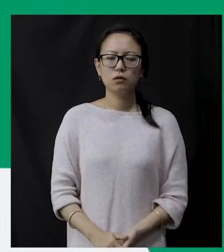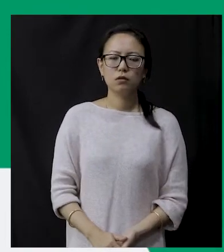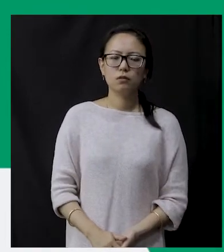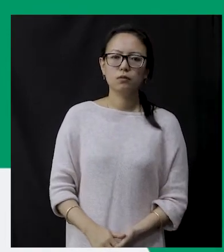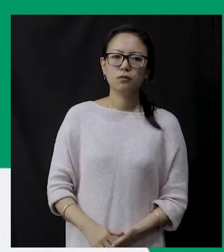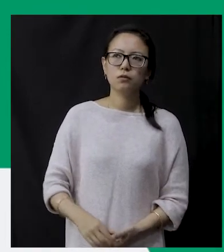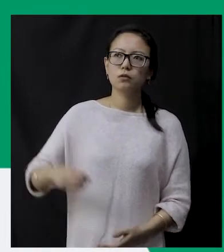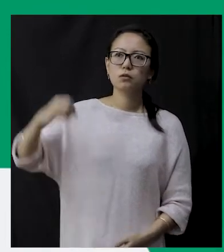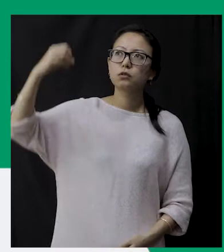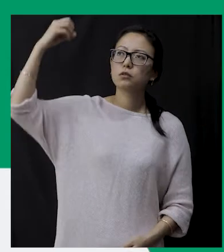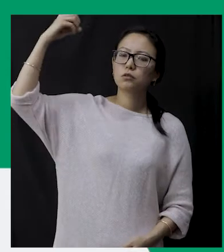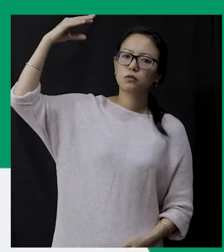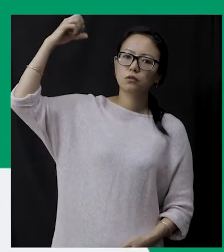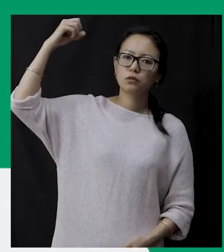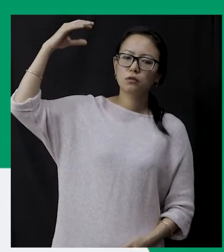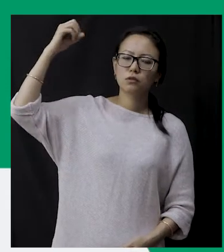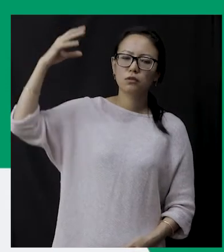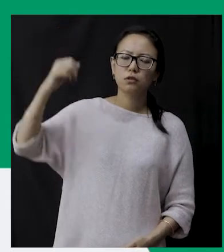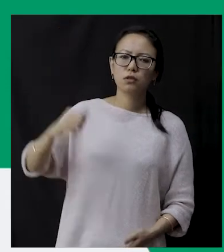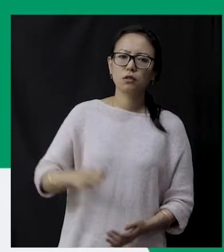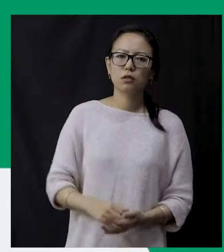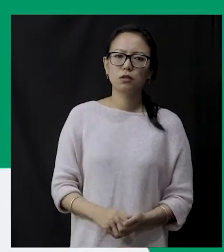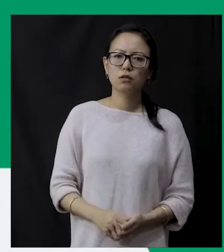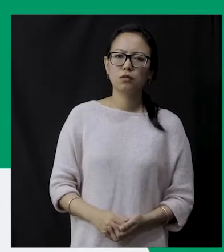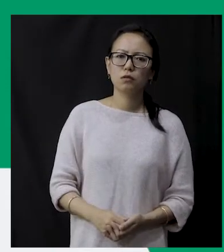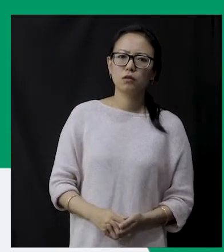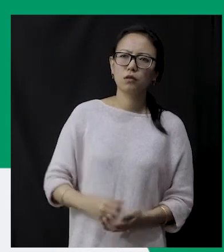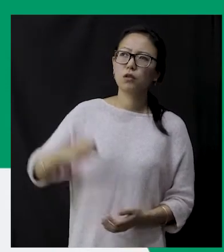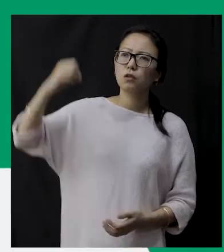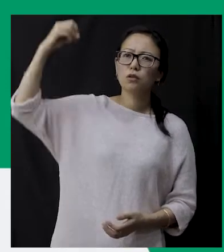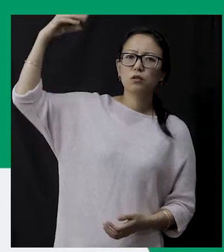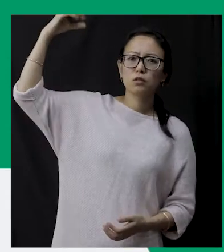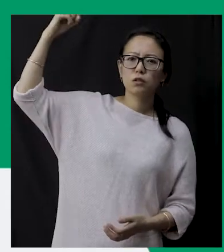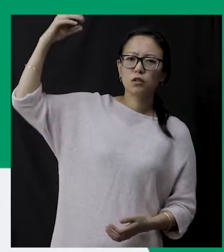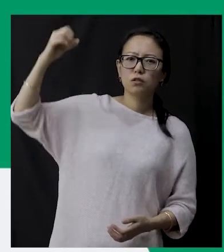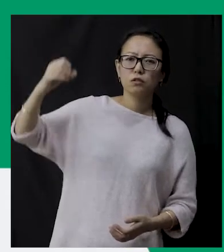okay, the sun is very, very, very big.